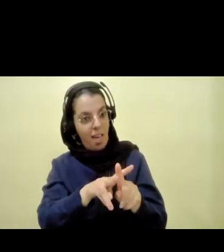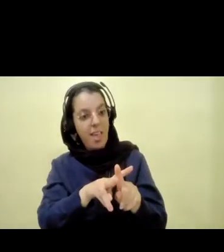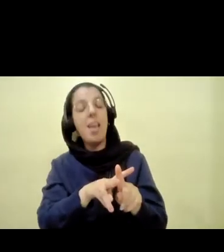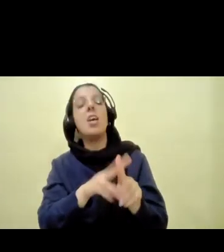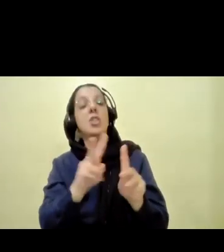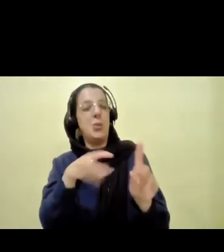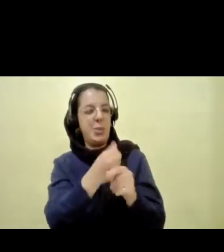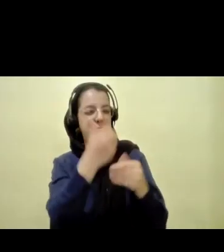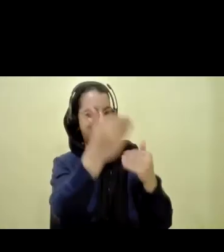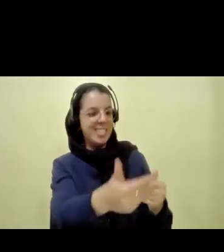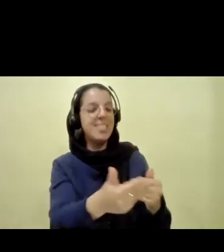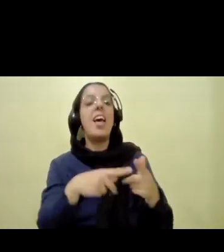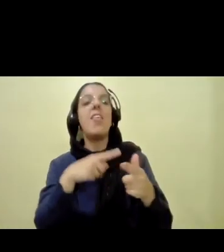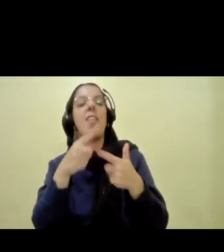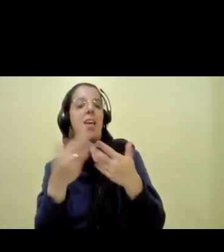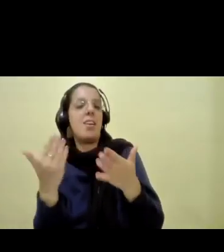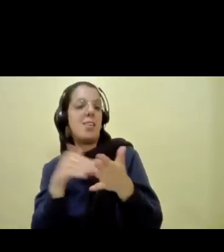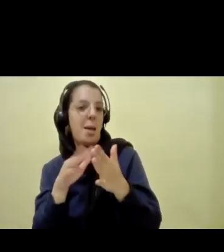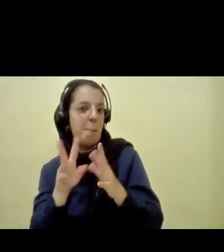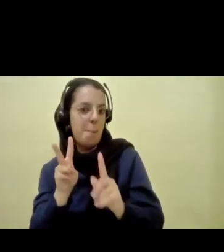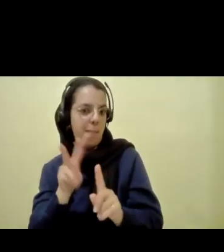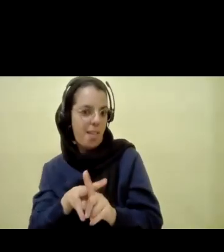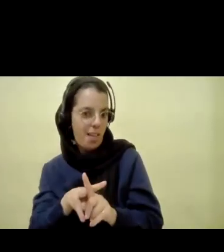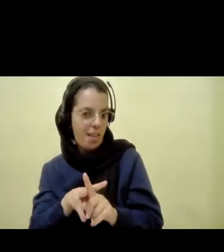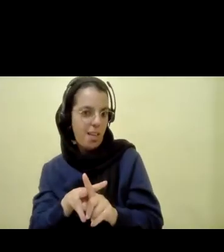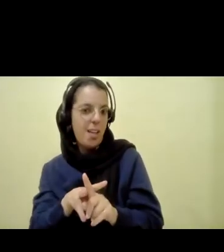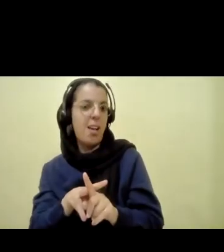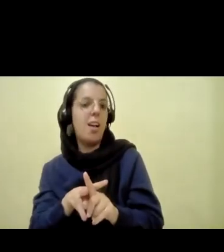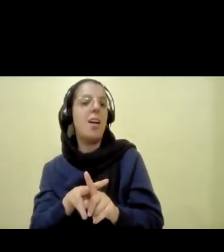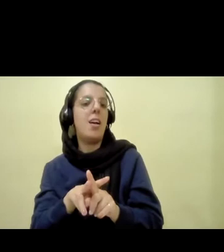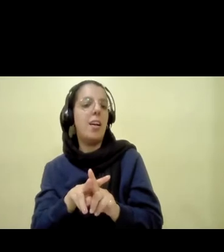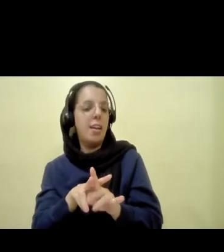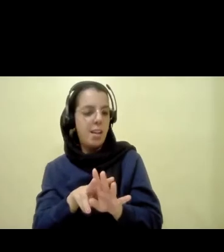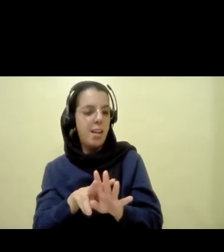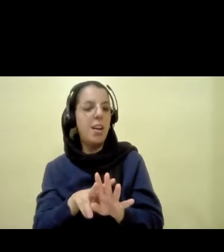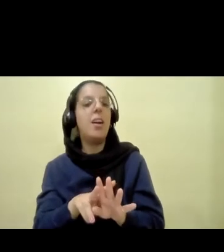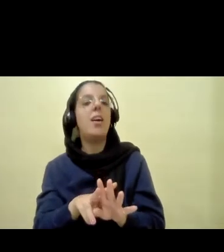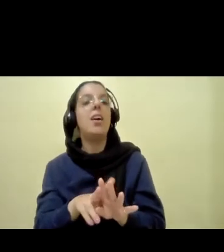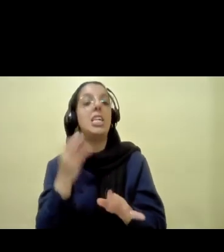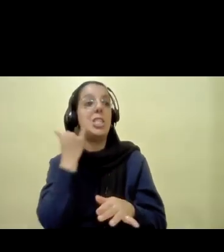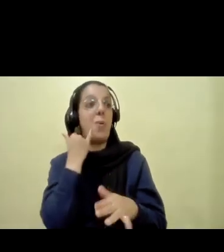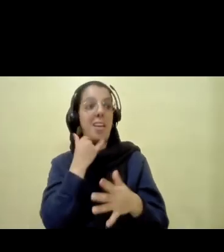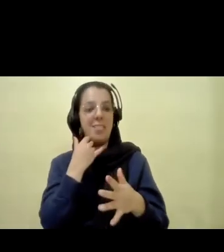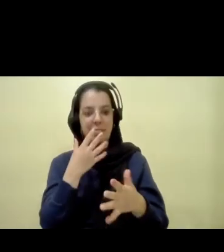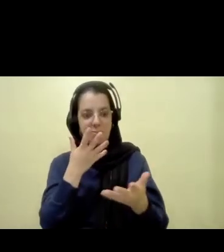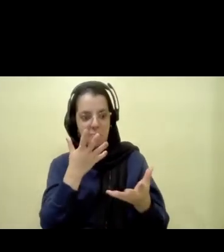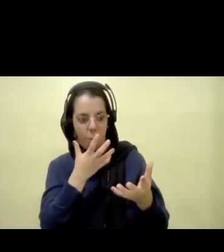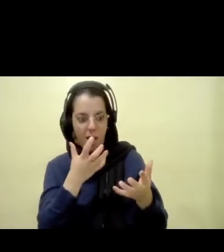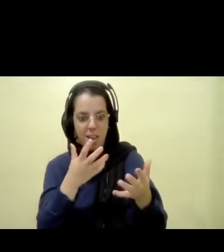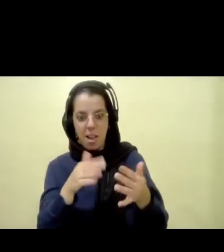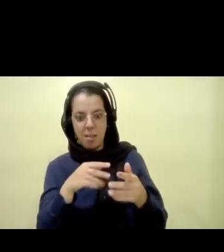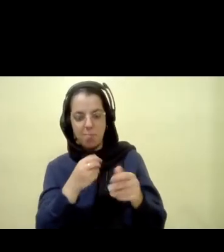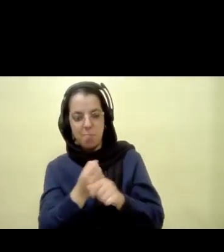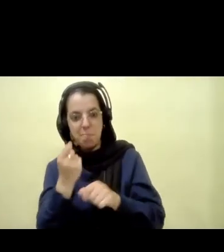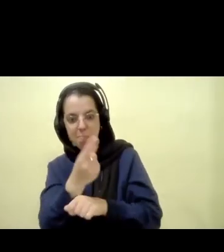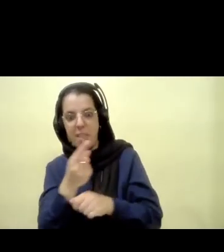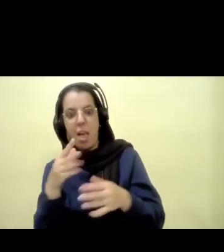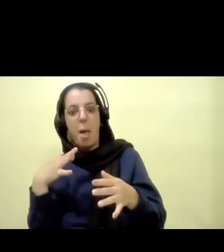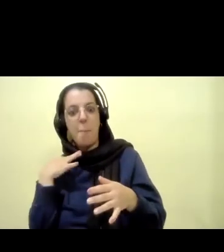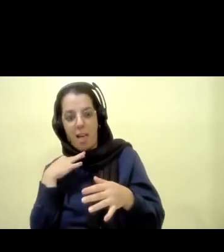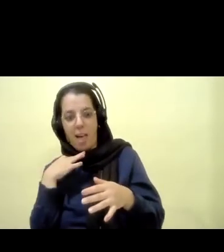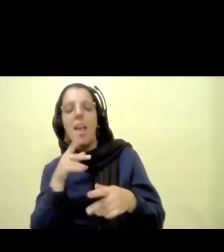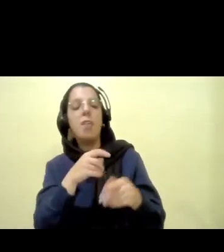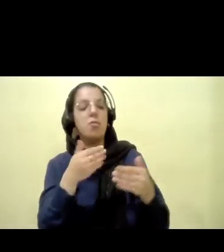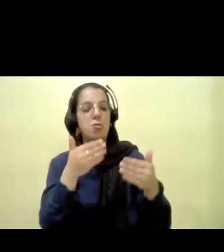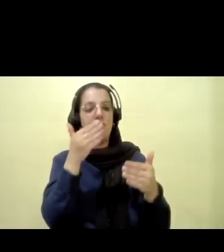to get it done sooner so that you can apply for another one, that may be something that you would have to take into consideration. I'm not sure when